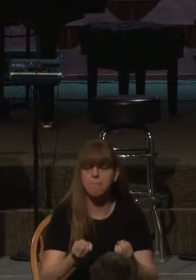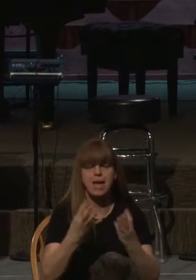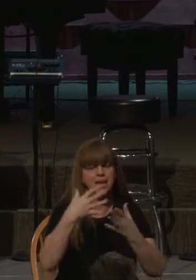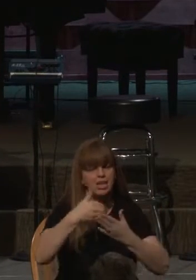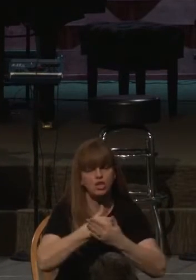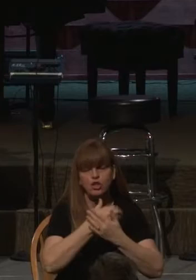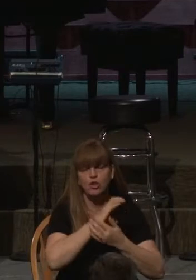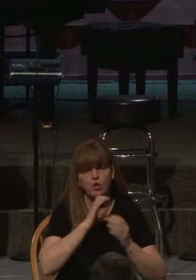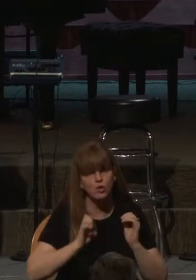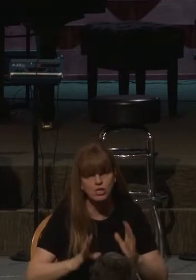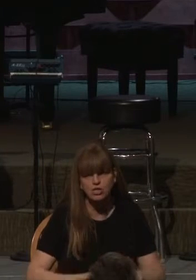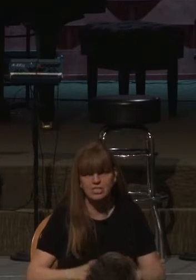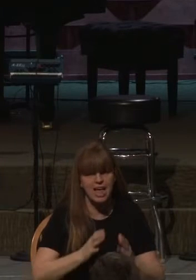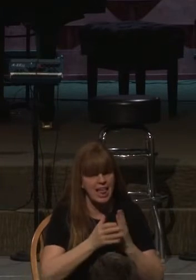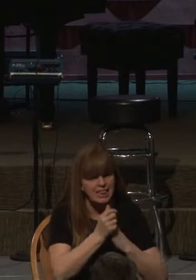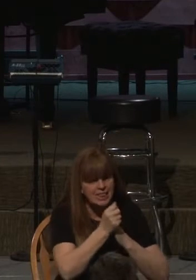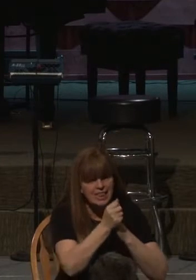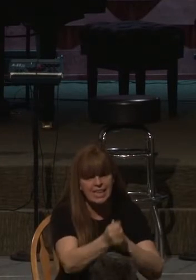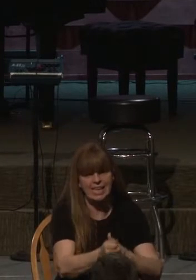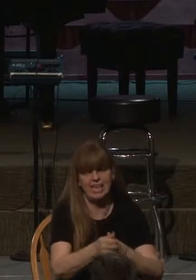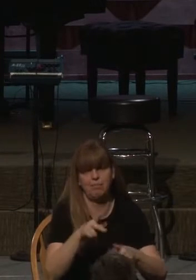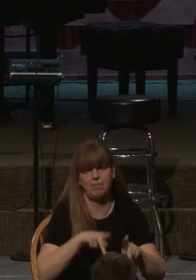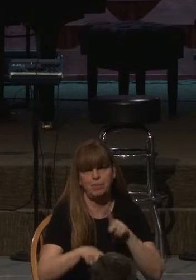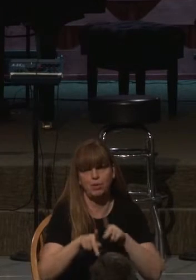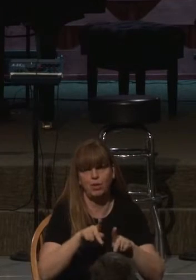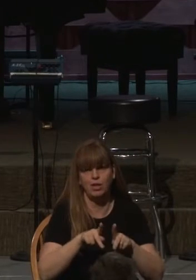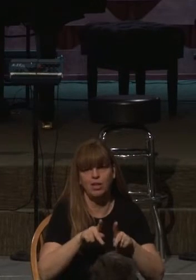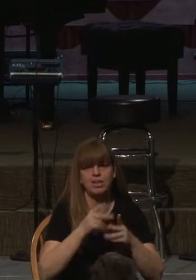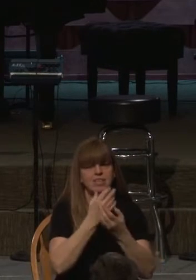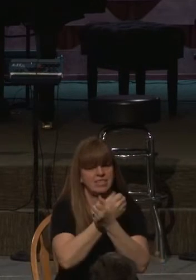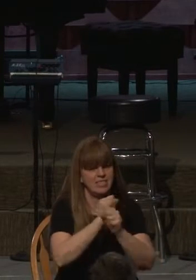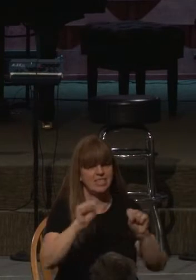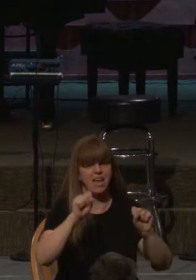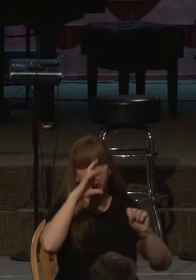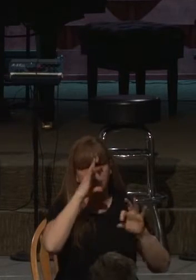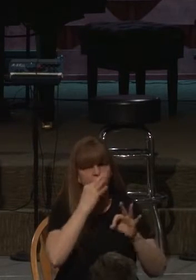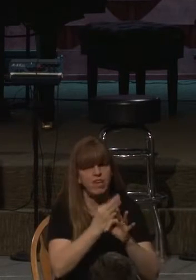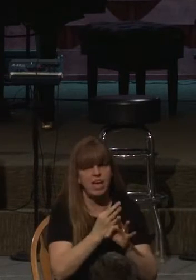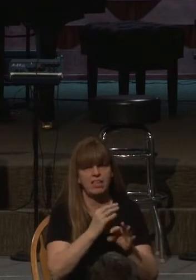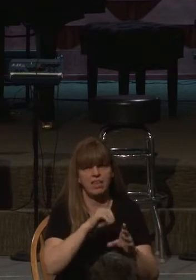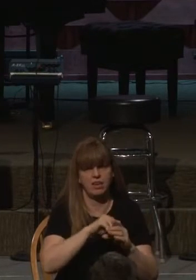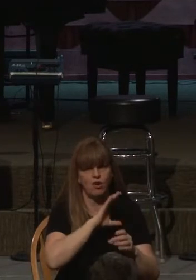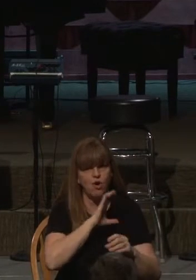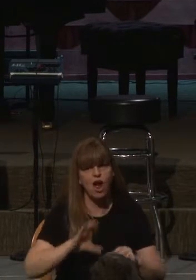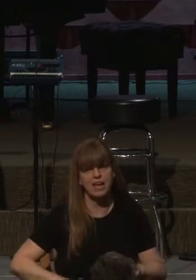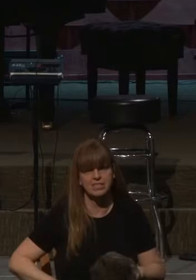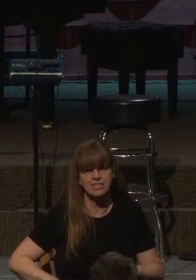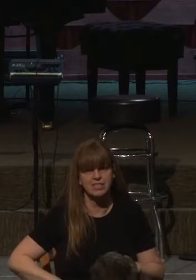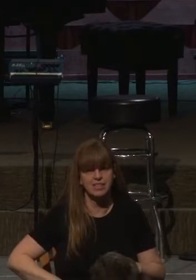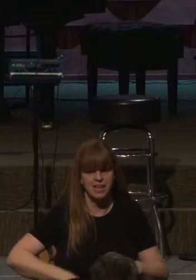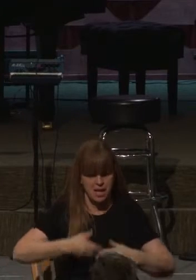to faith, saving faith in Christ, delivering those newborn babies.